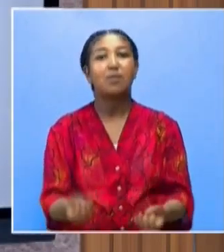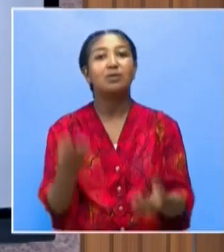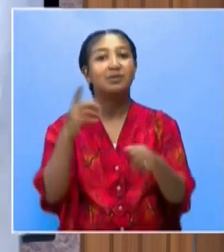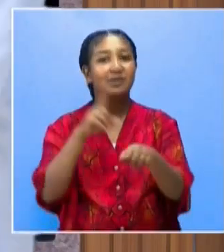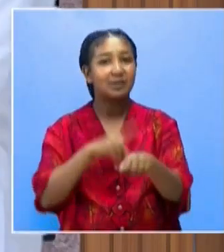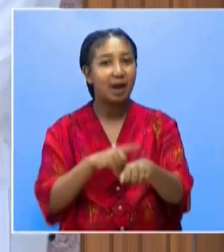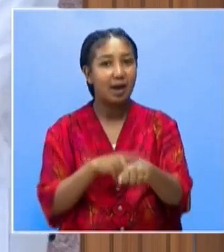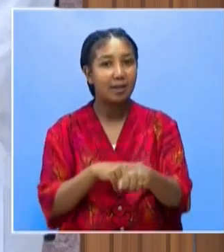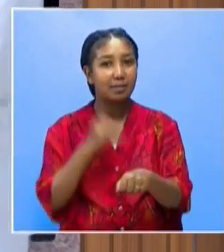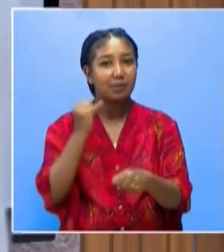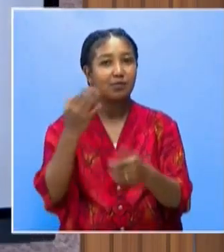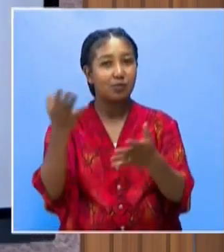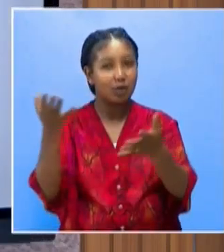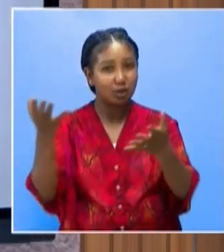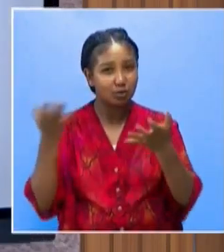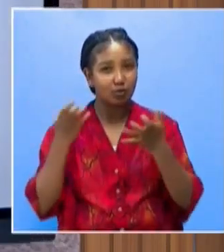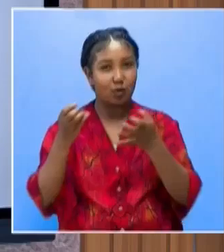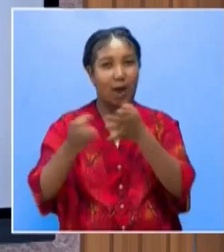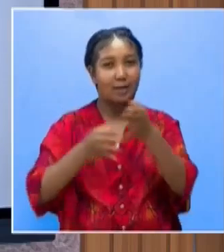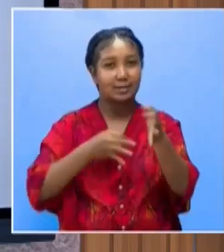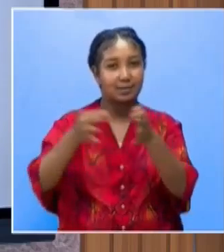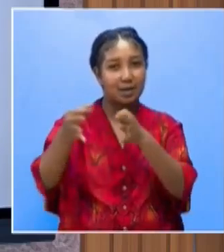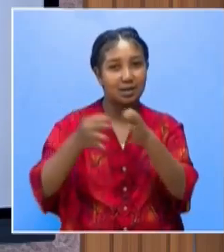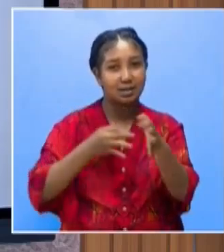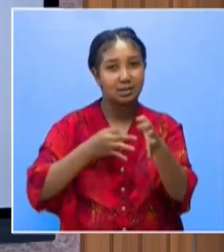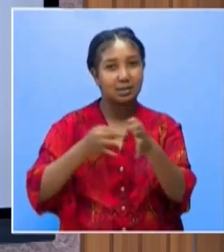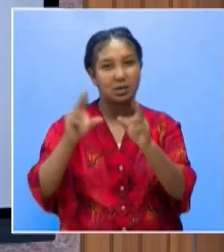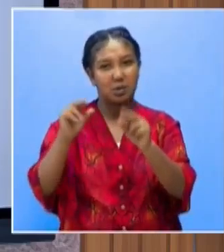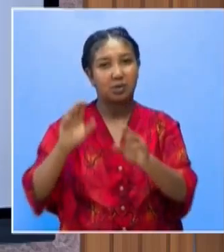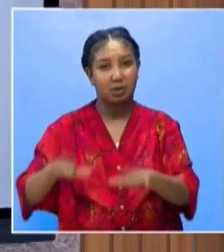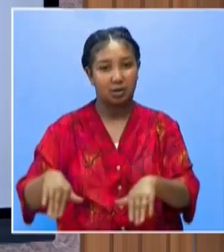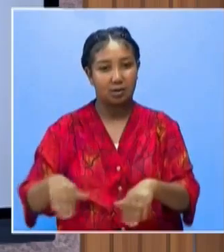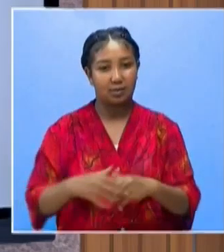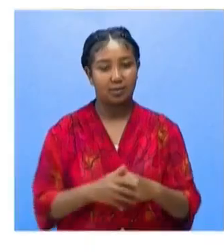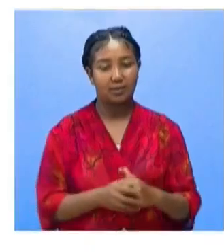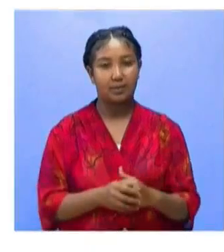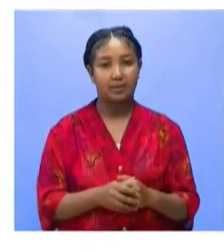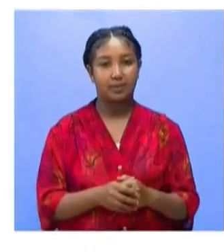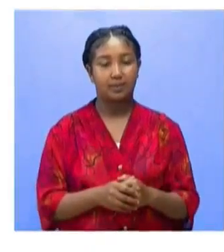time, if you want to express, not here, not.